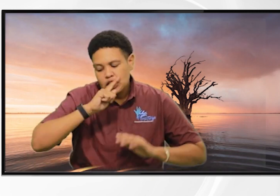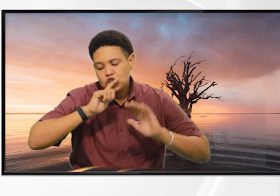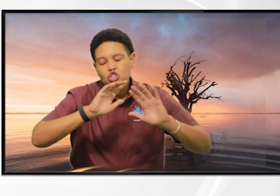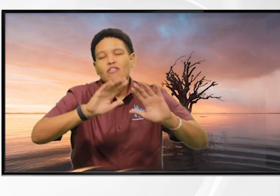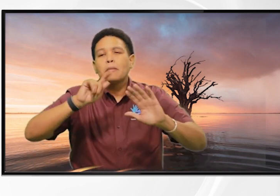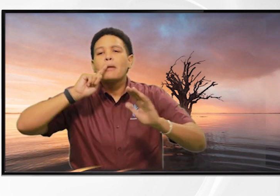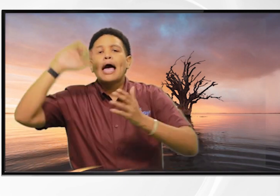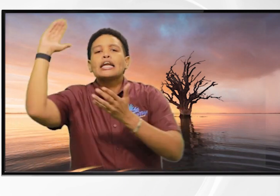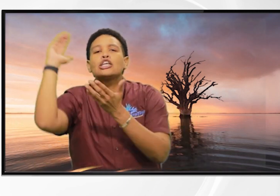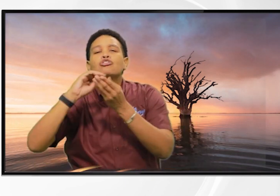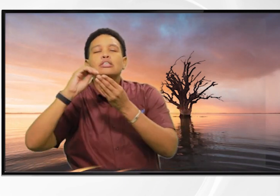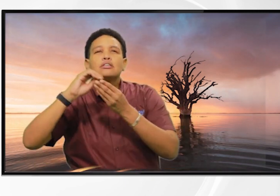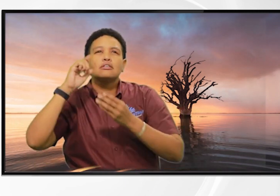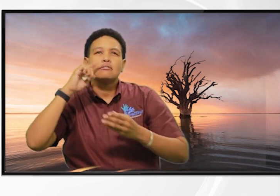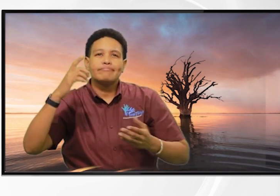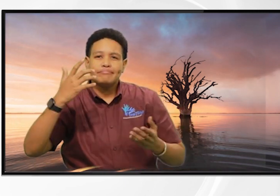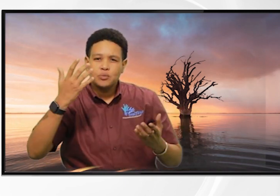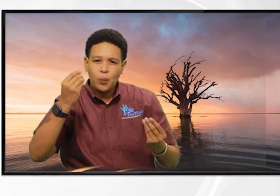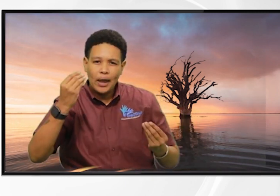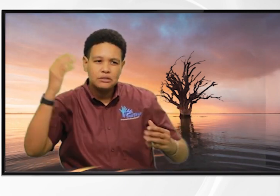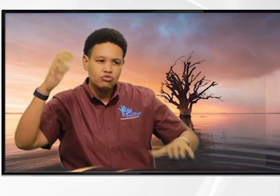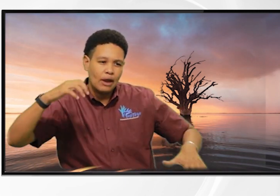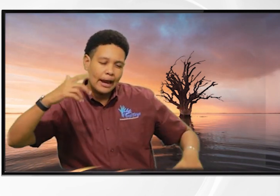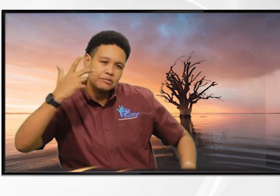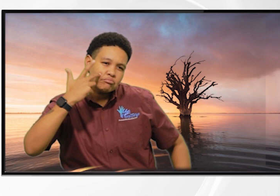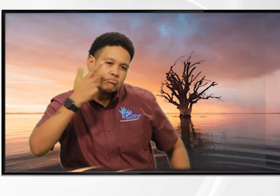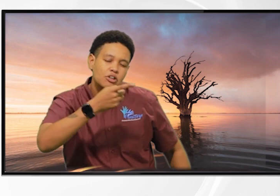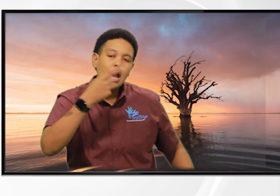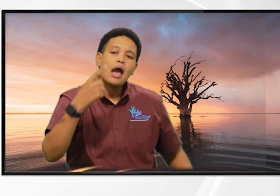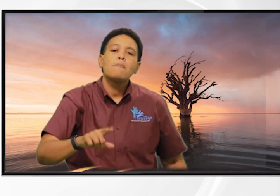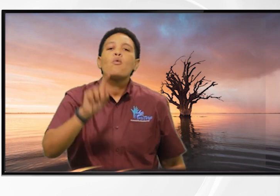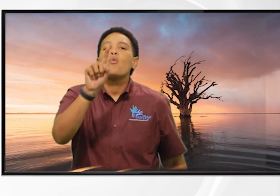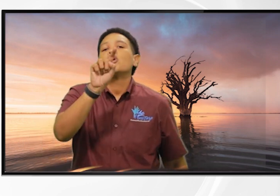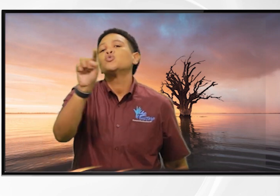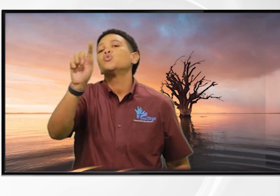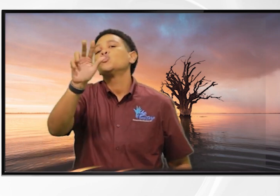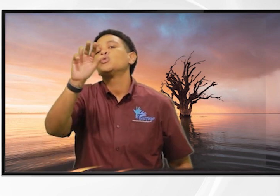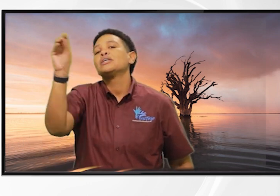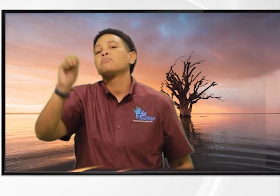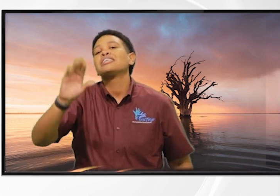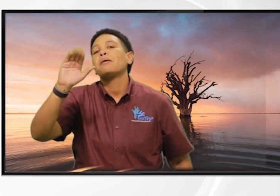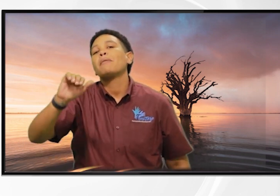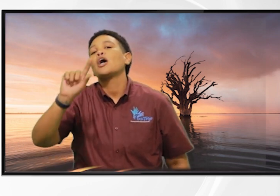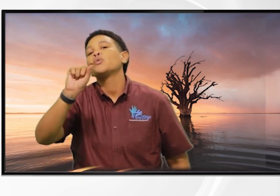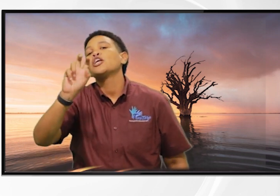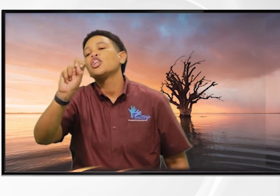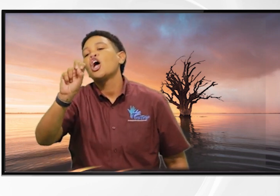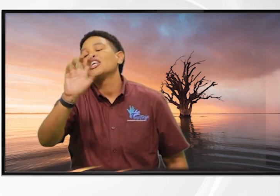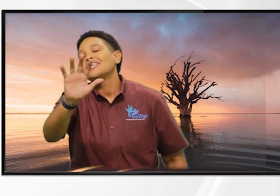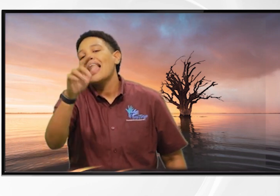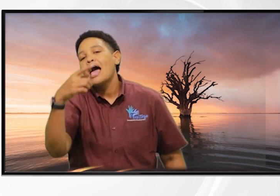by a decrease in late wet season rainfall of 1 to 3% by the 2030s and 2